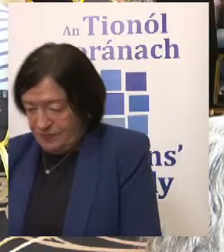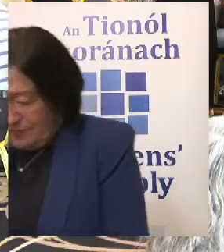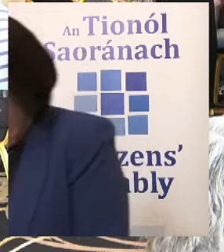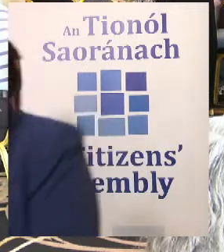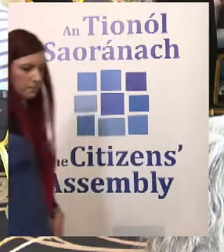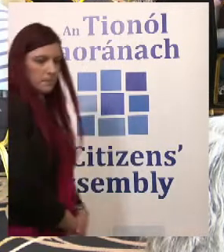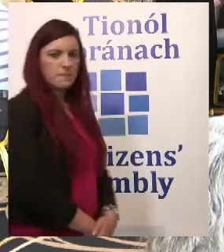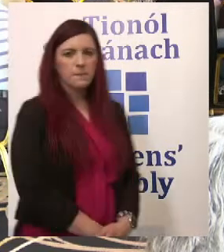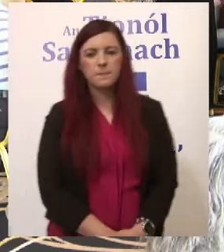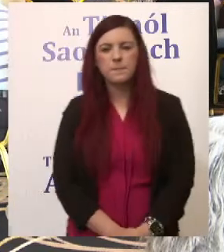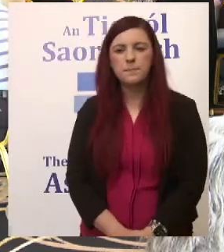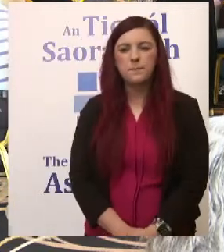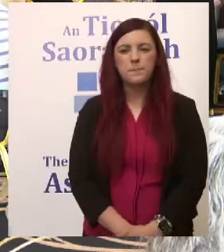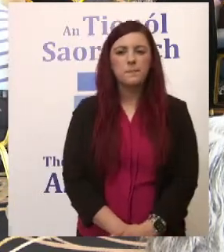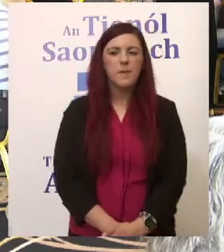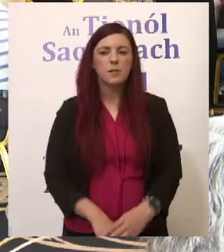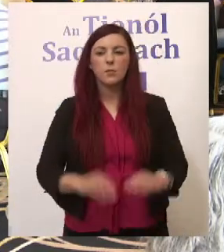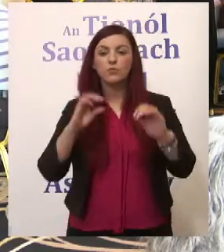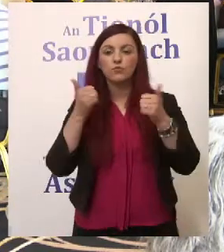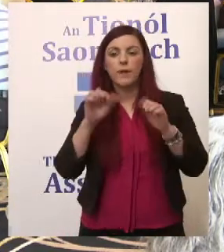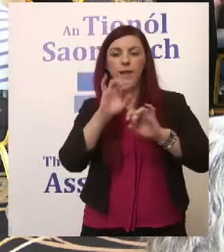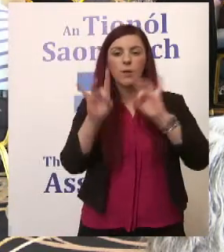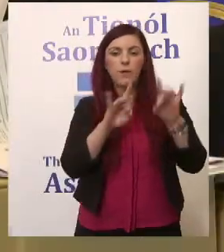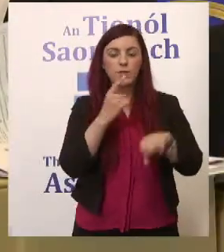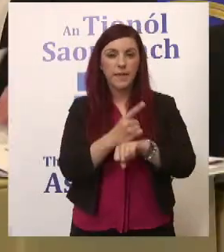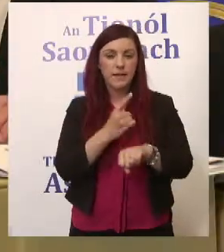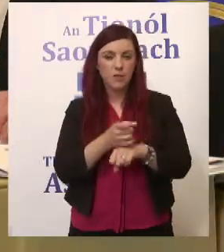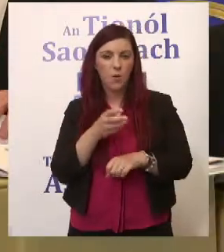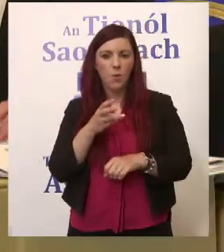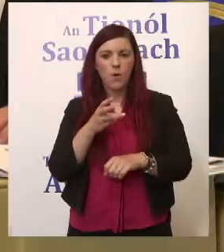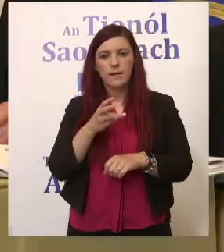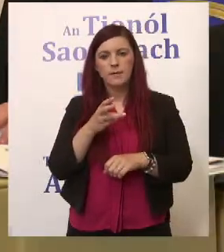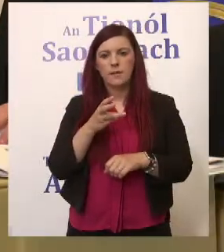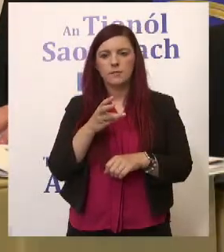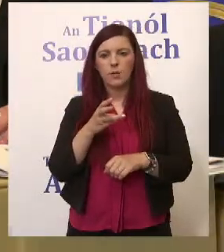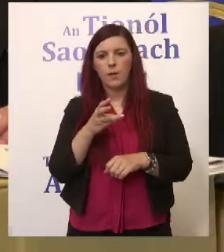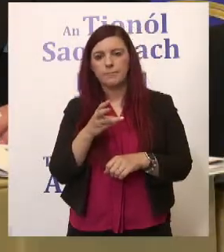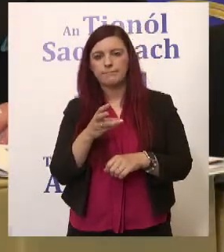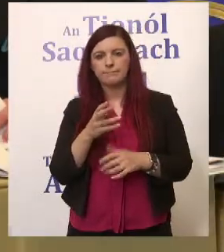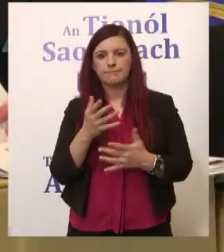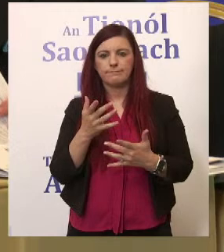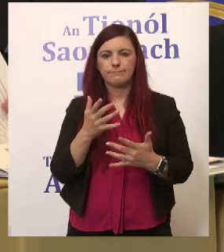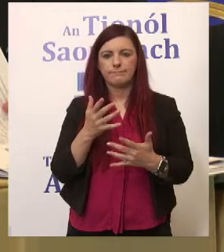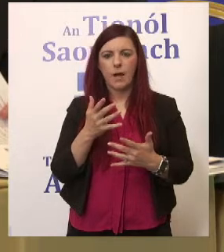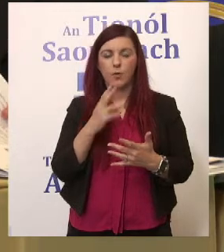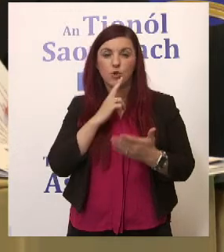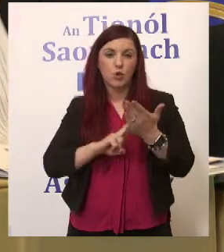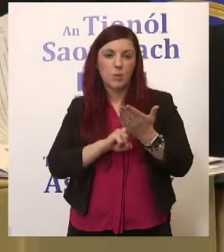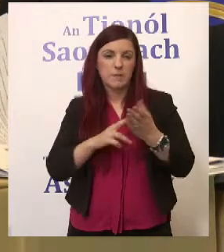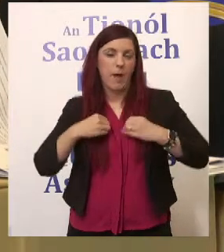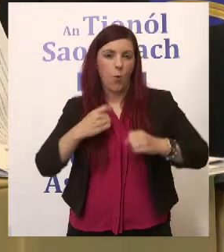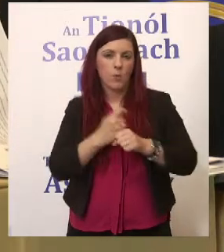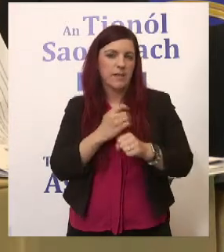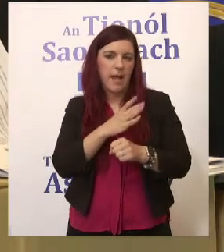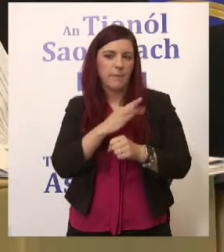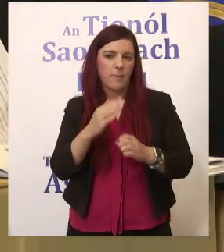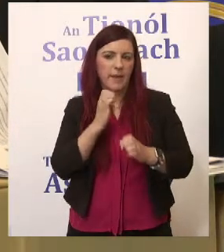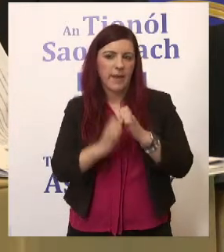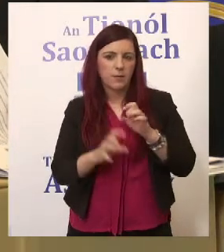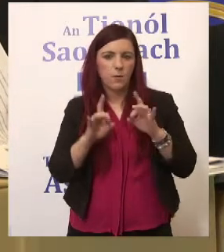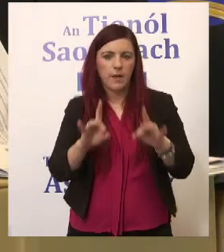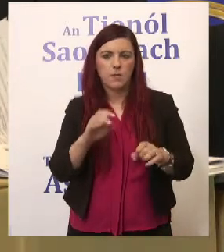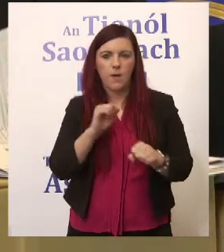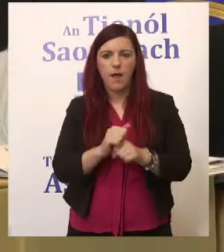Some great questions, and I'm going to continue on. I'll ease into my own time at the very end. So we got